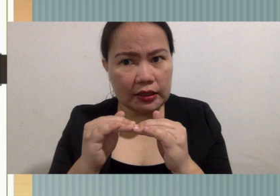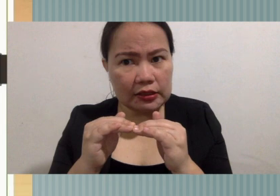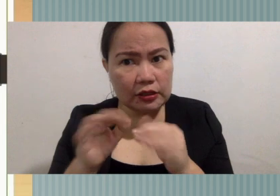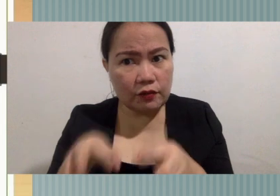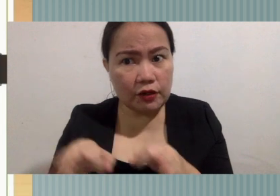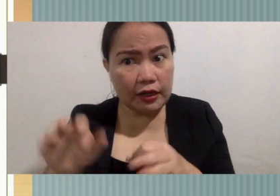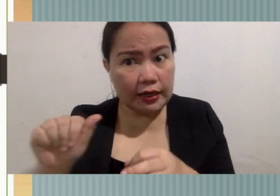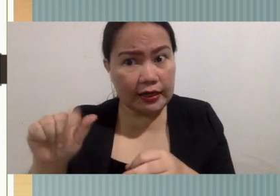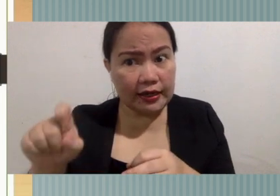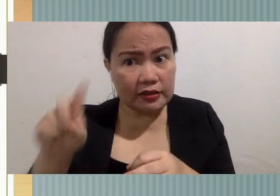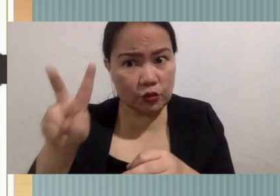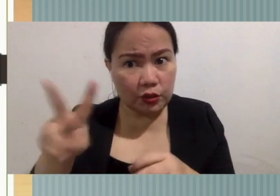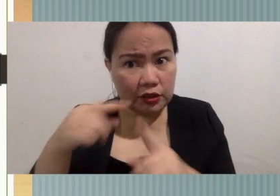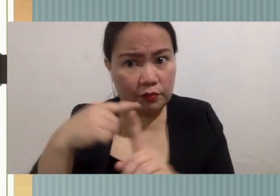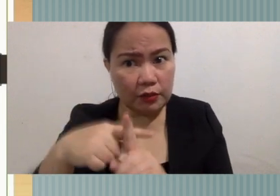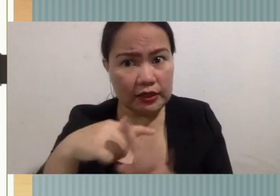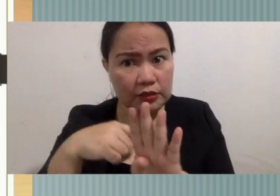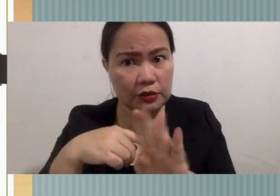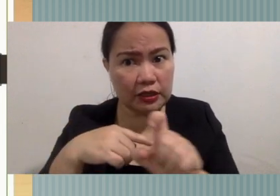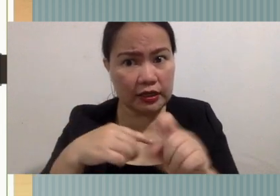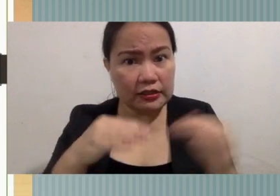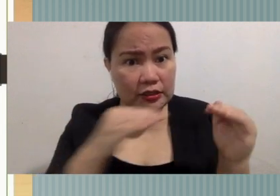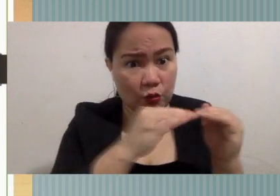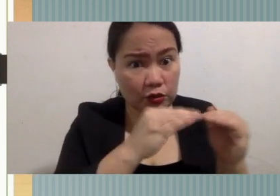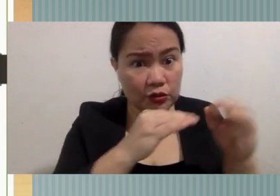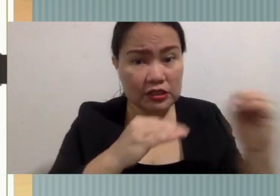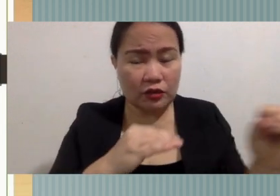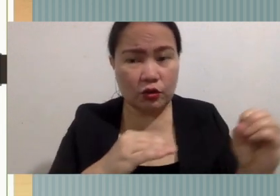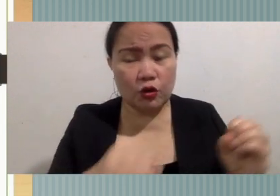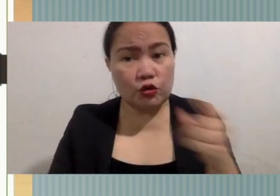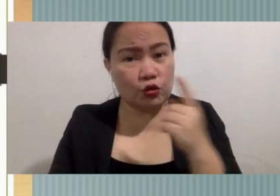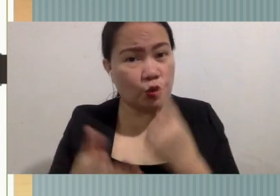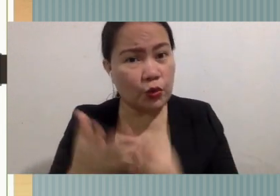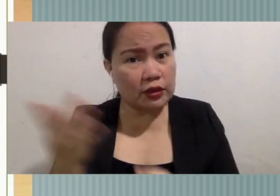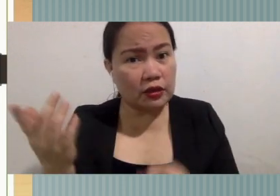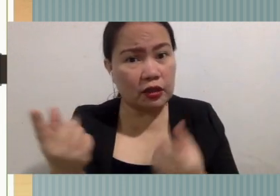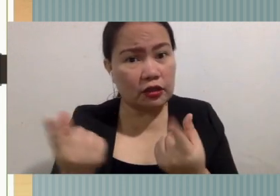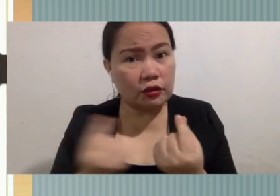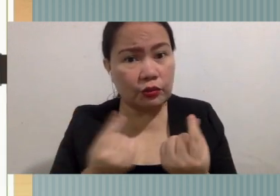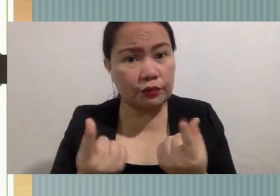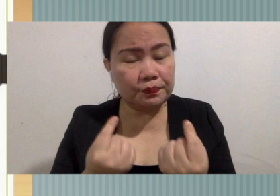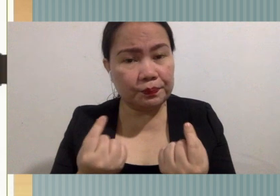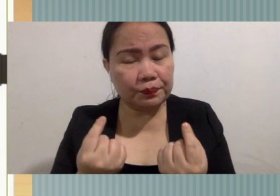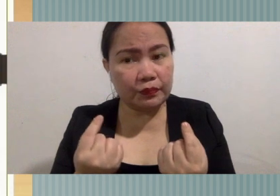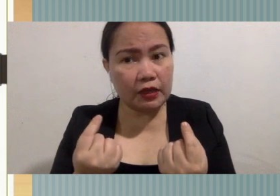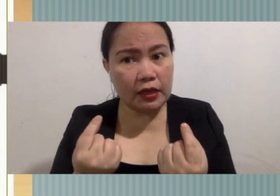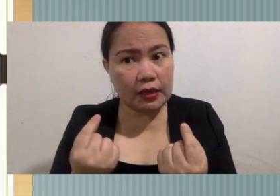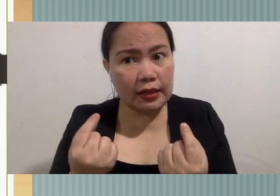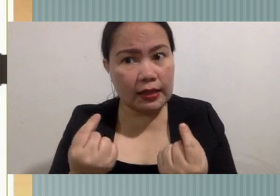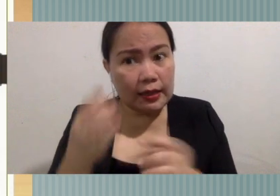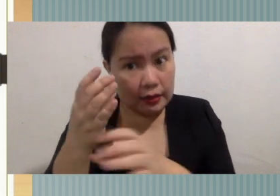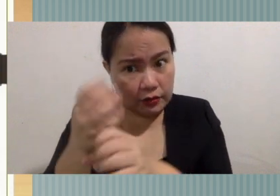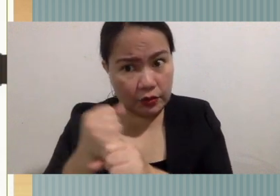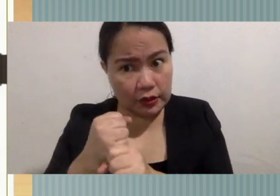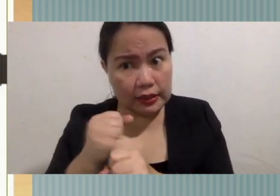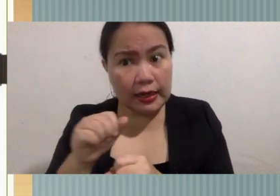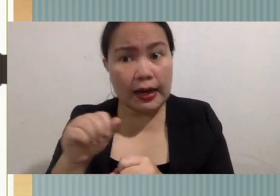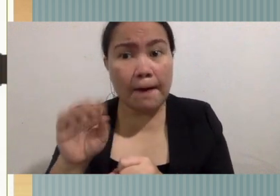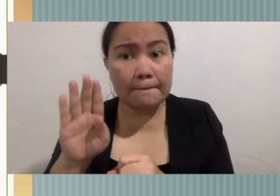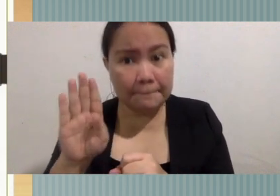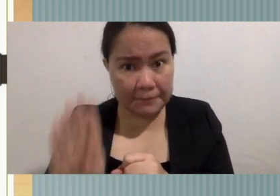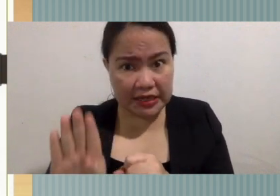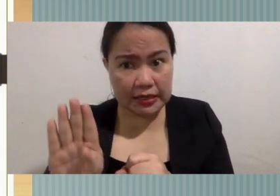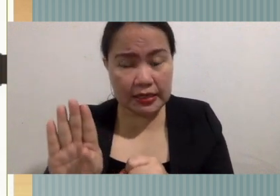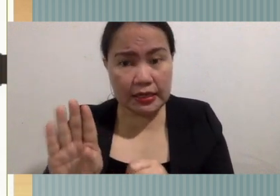form na ng ax squared plus bx is equal to 0. So ang gawin na lang natin ay kunin yung value ng